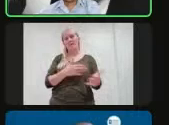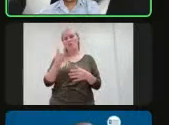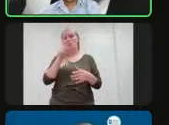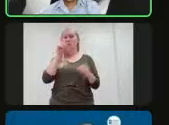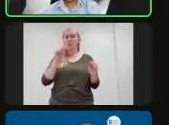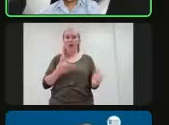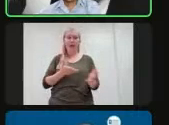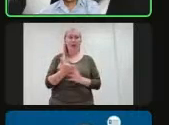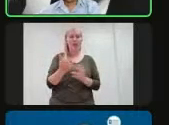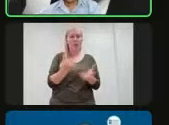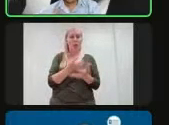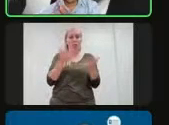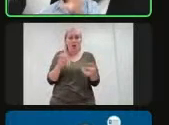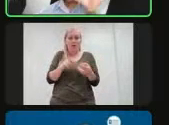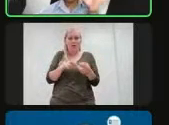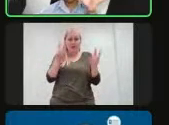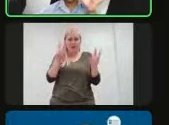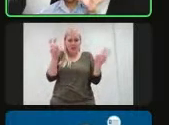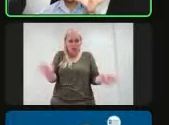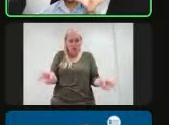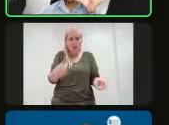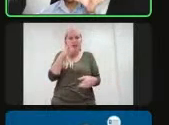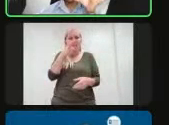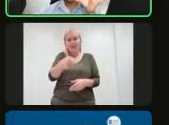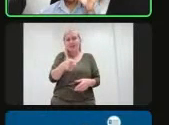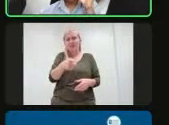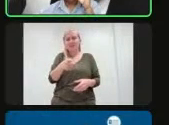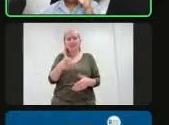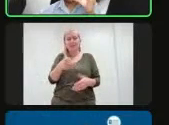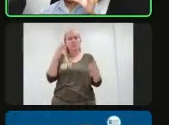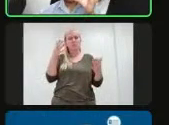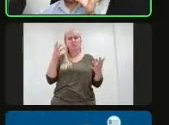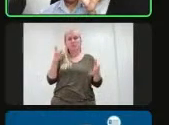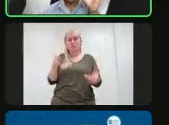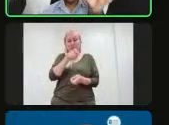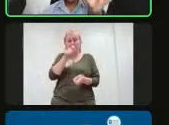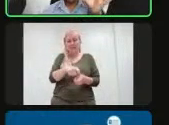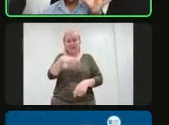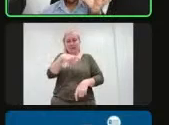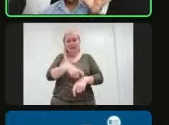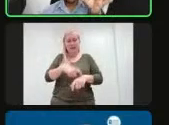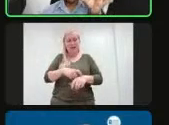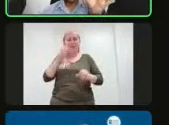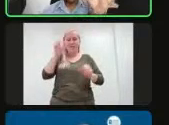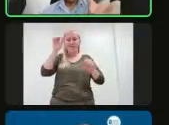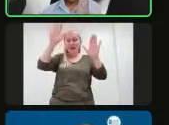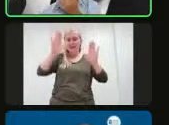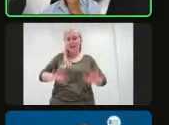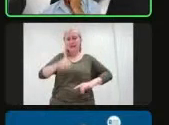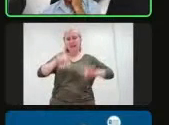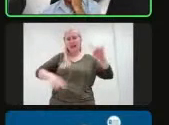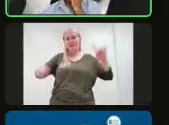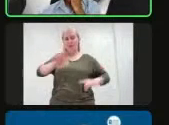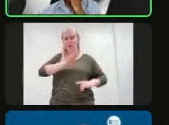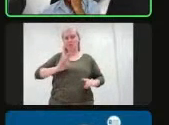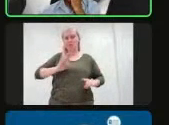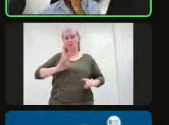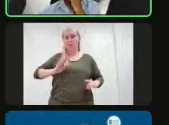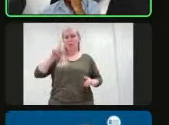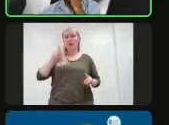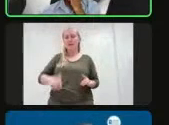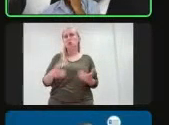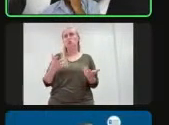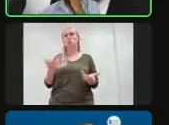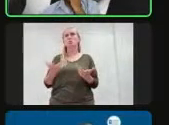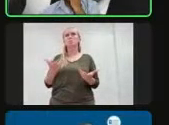through a lot of these things. This is an unprecedented time with such a fantastic, diverse board we have. We need to really